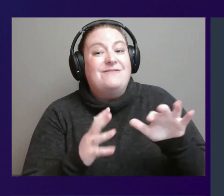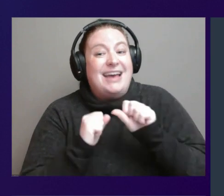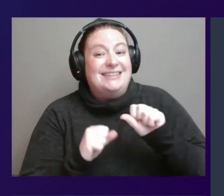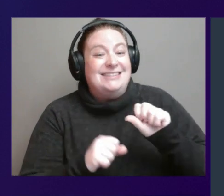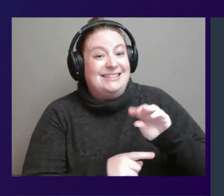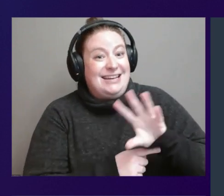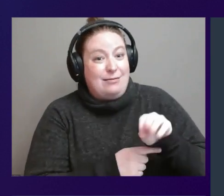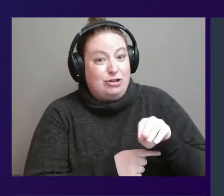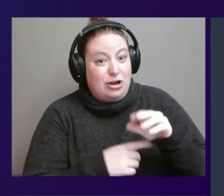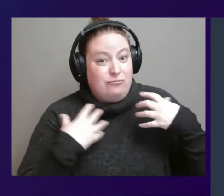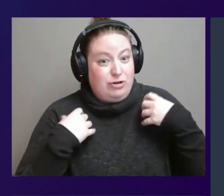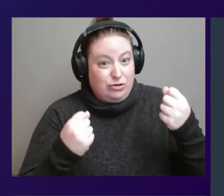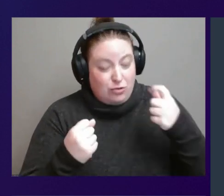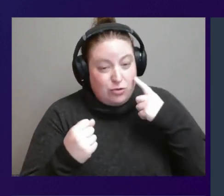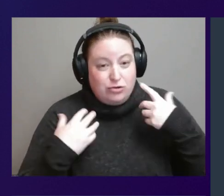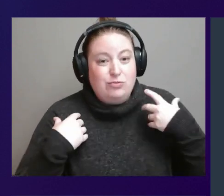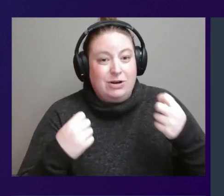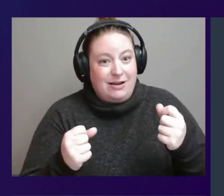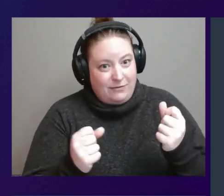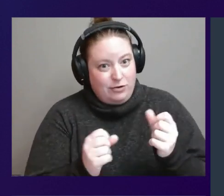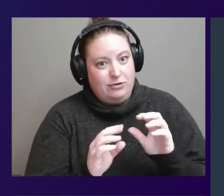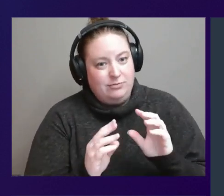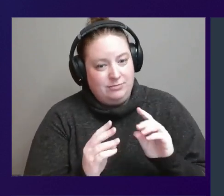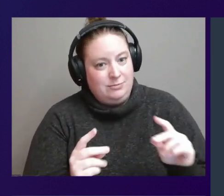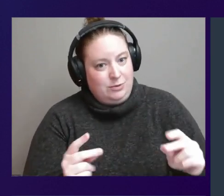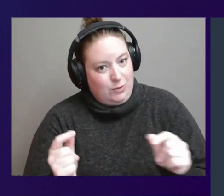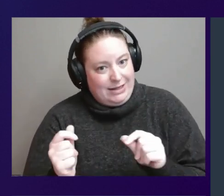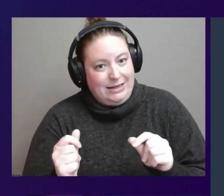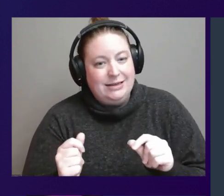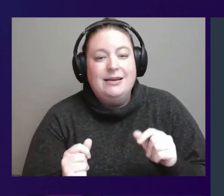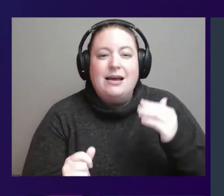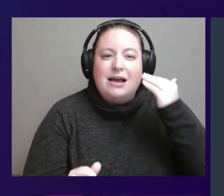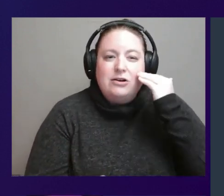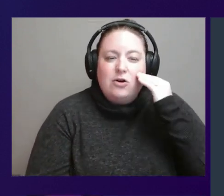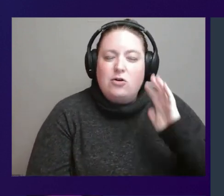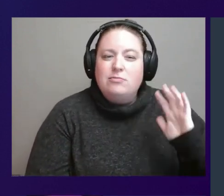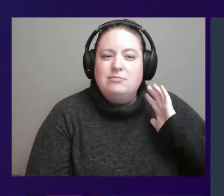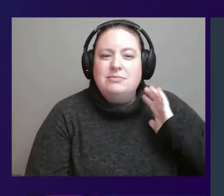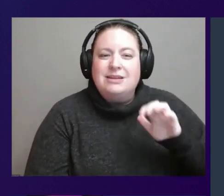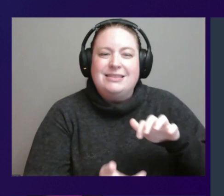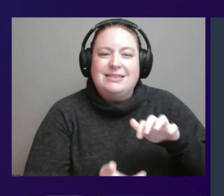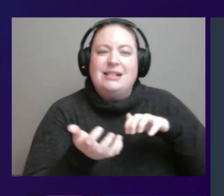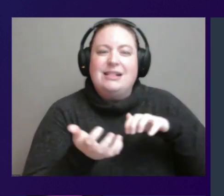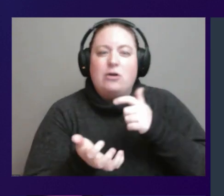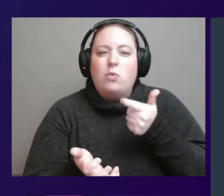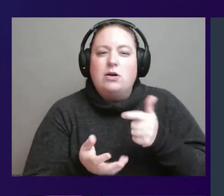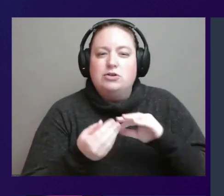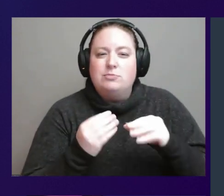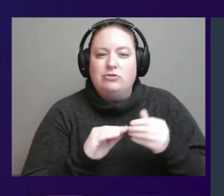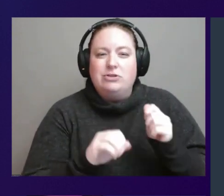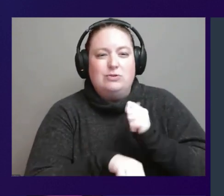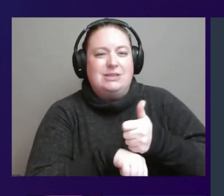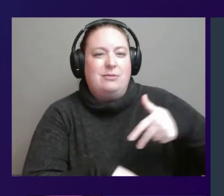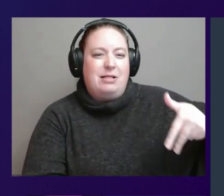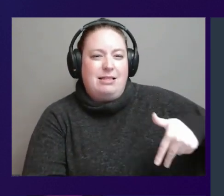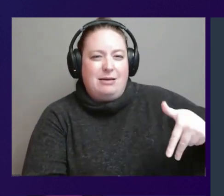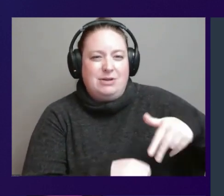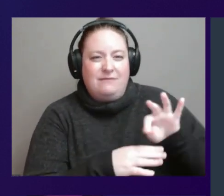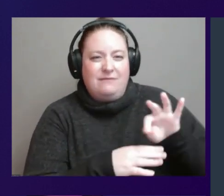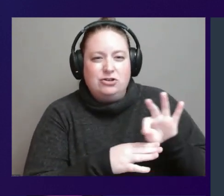snapshot quickly. Additionally, I know earlier we talked about using the CloudWatch metrics to set a Lambda function and help you